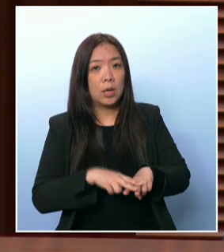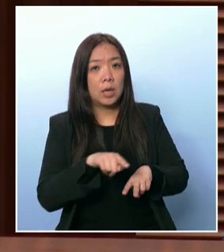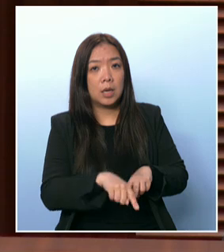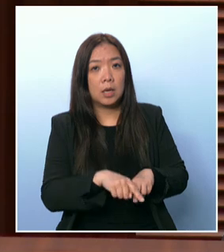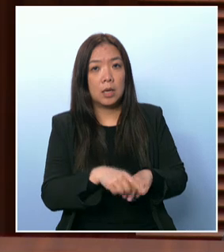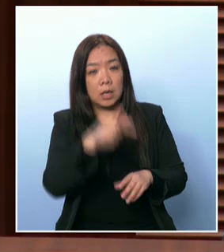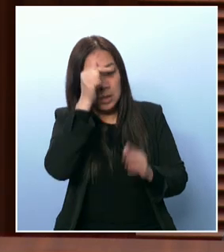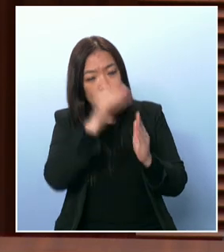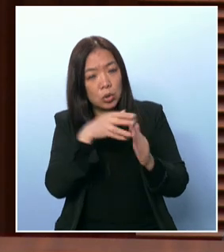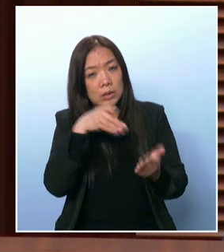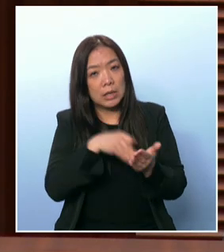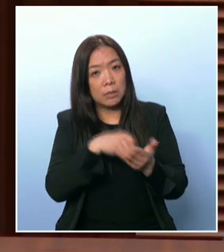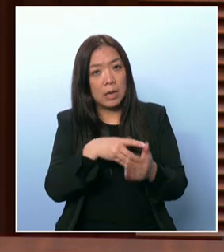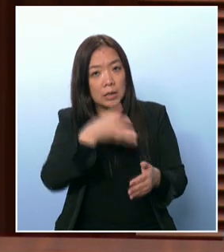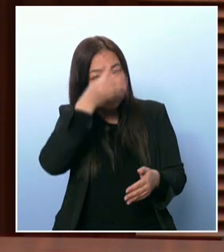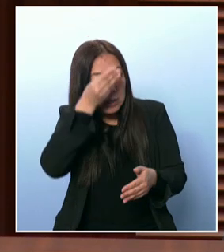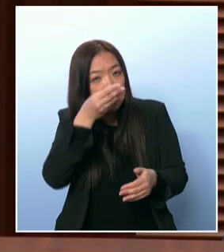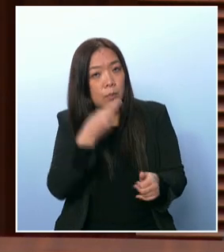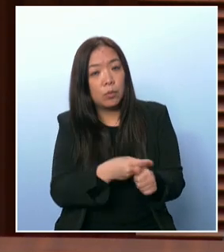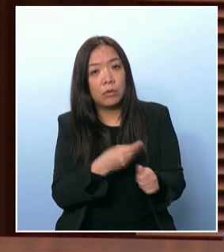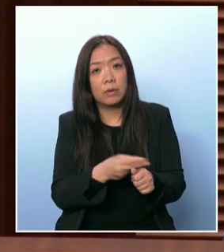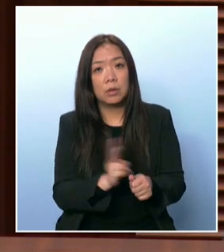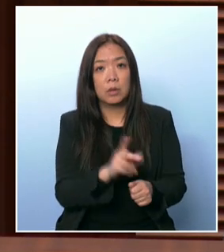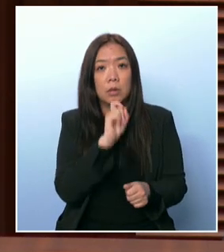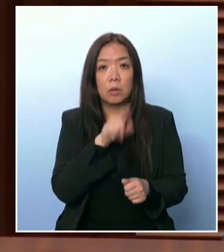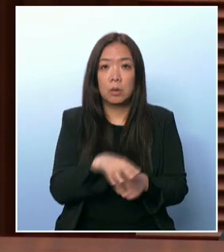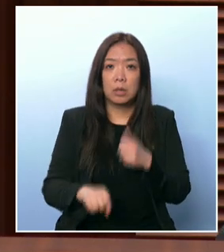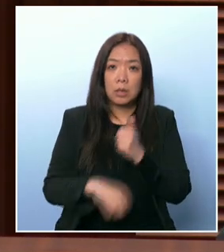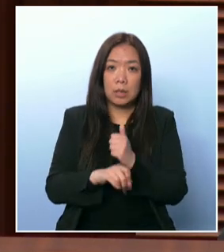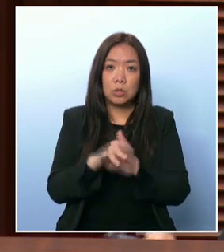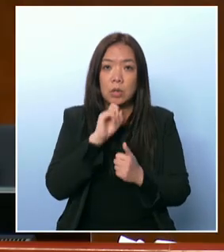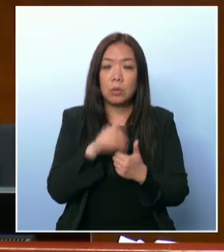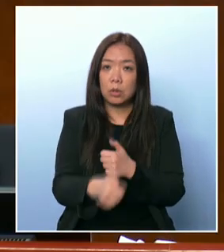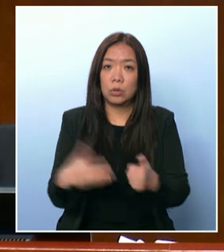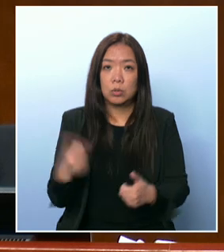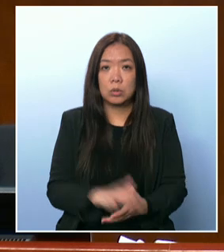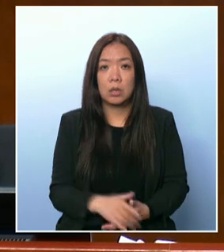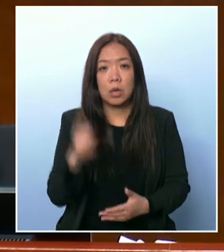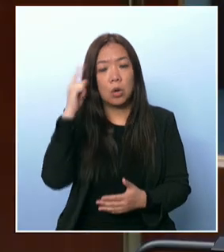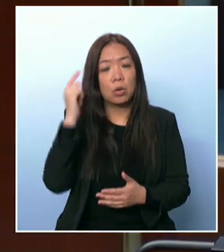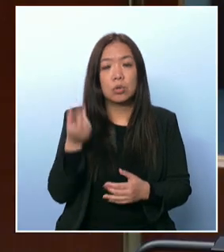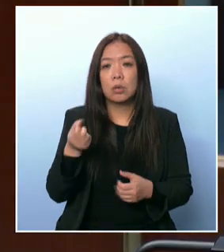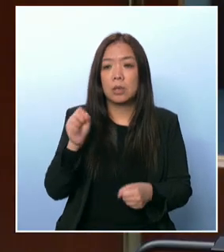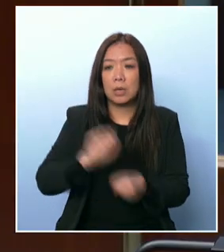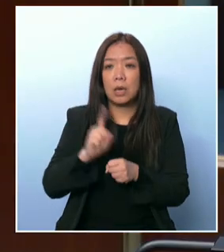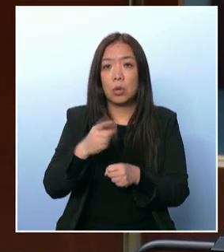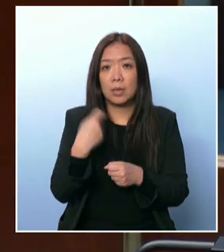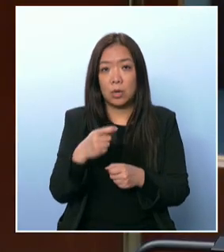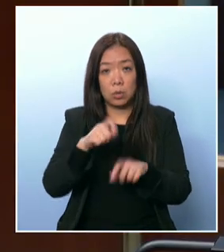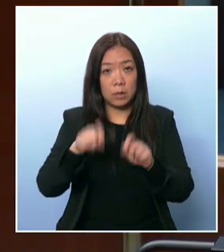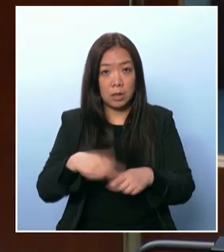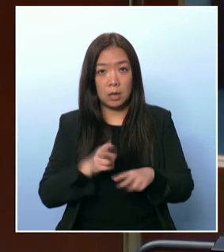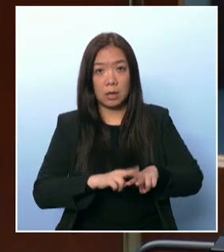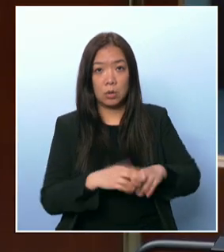mainland hospitals for practicum, internship, as well as training. Thank you. A